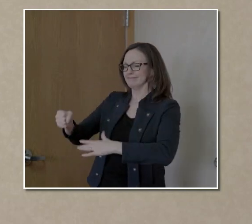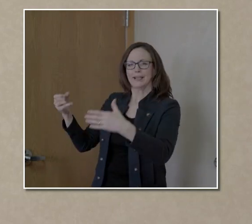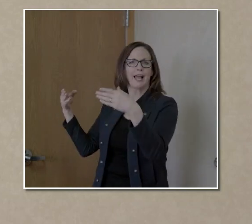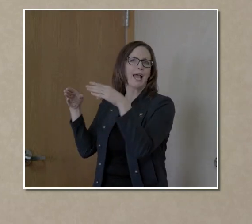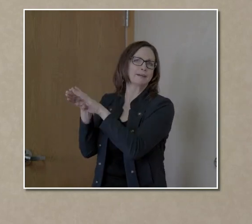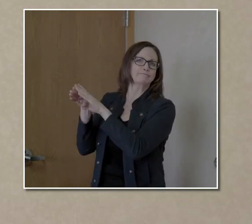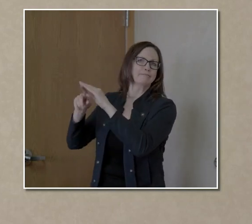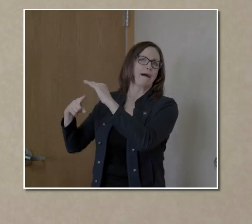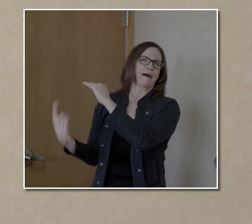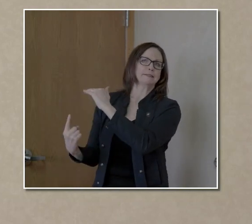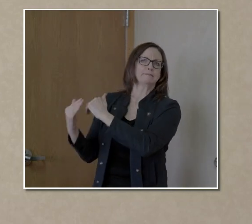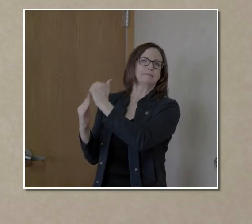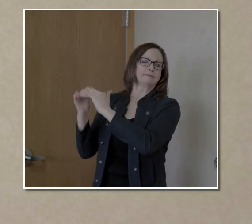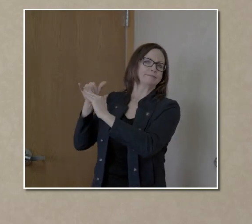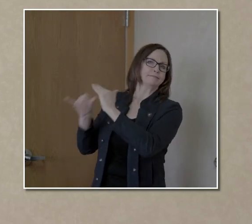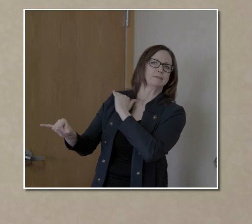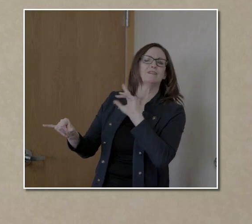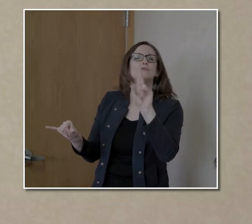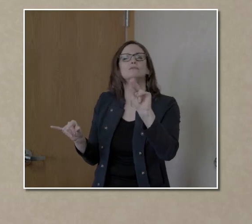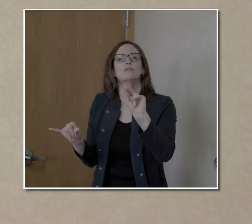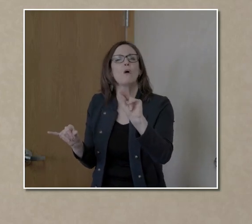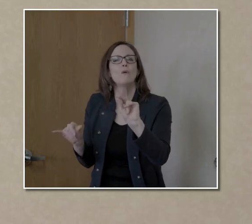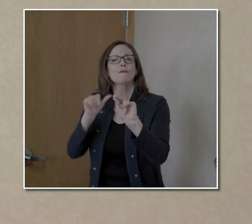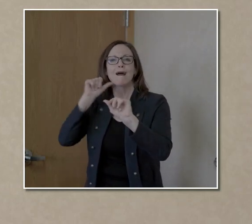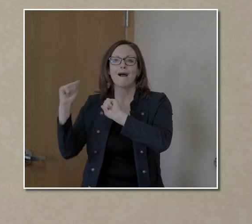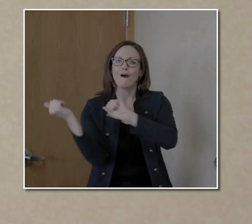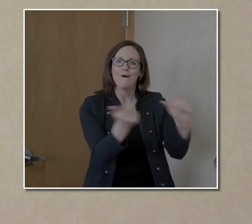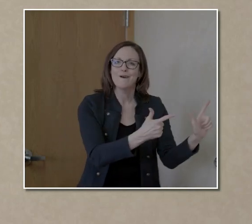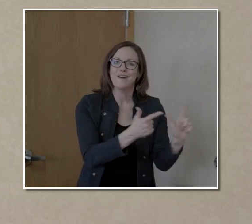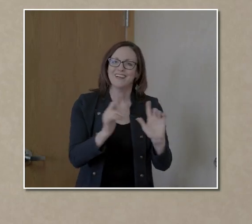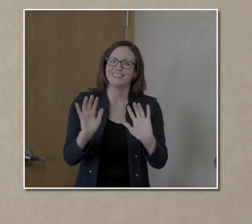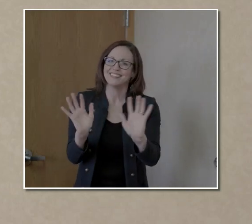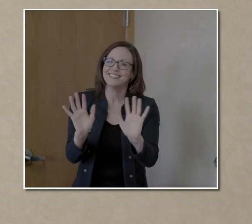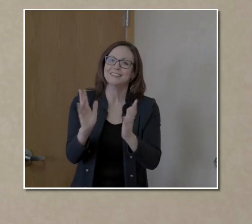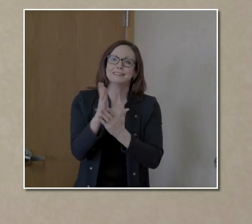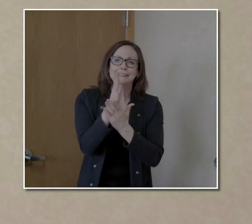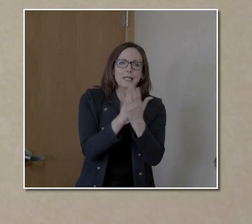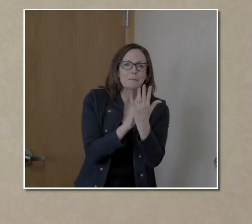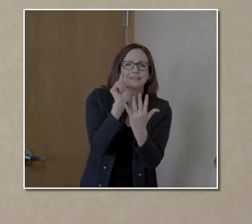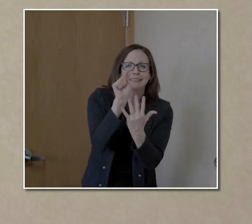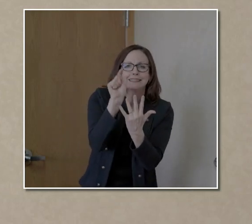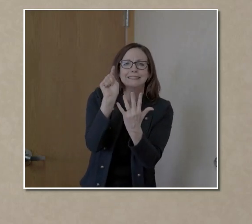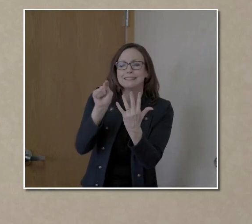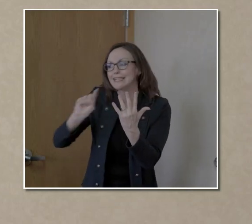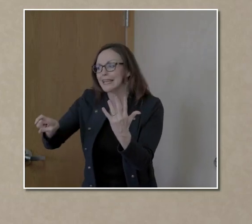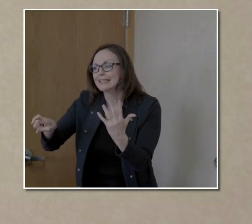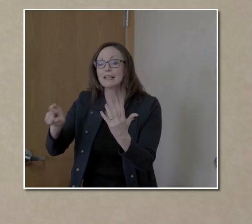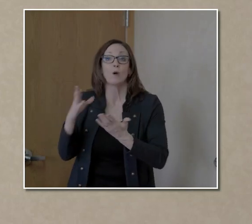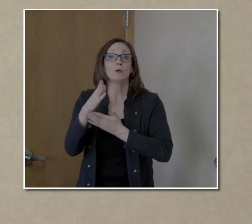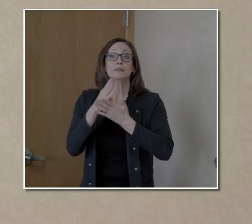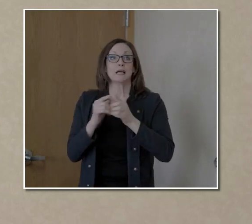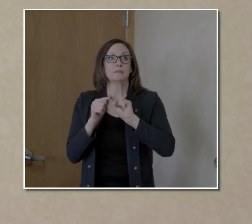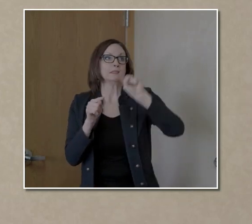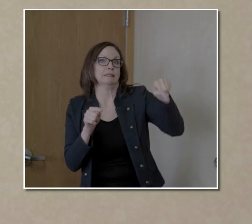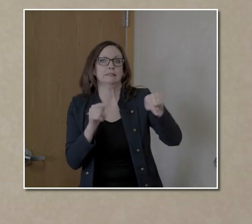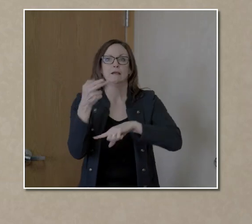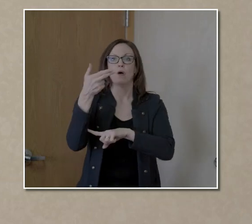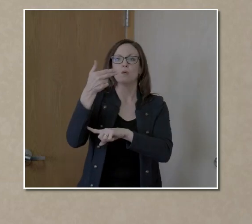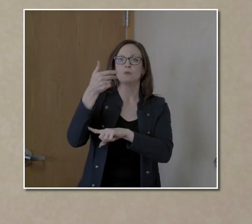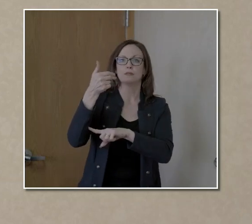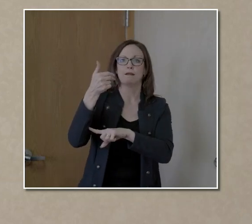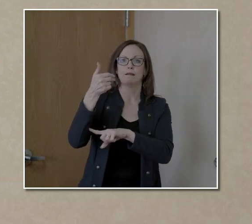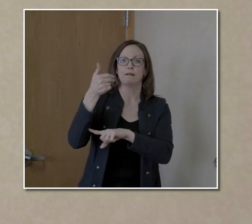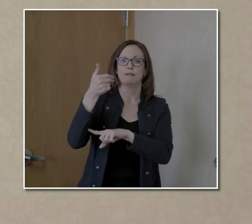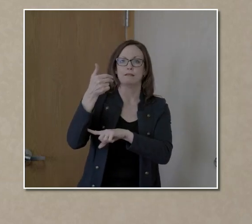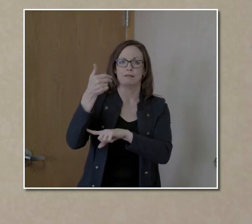And similarly with the alternate care facility, we want to keep it open as long as we can until we see